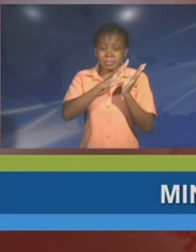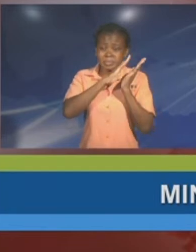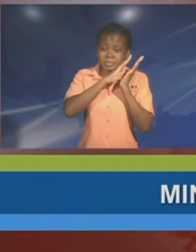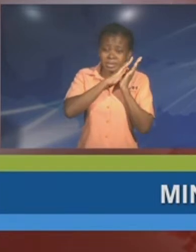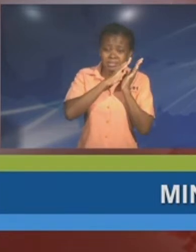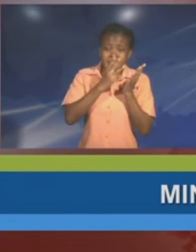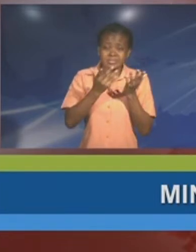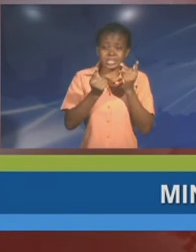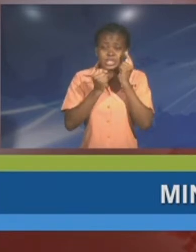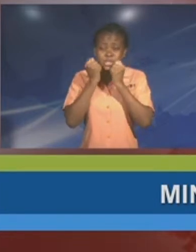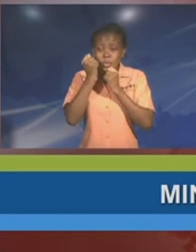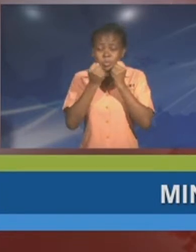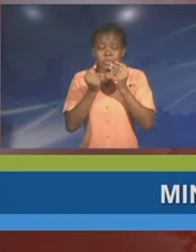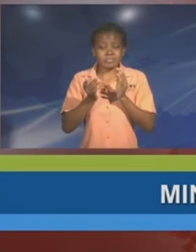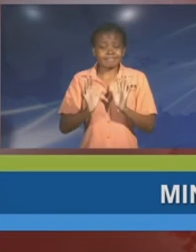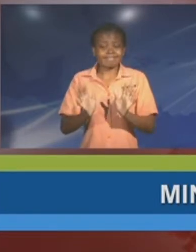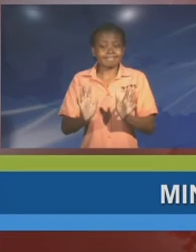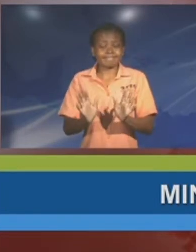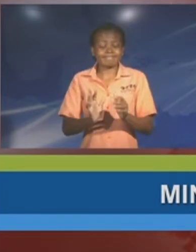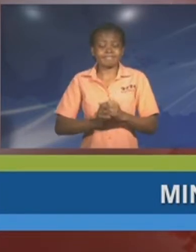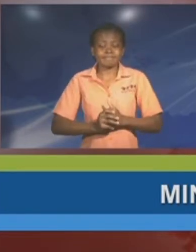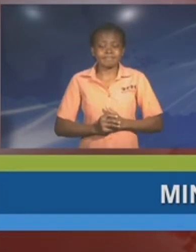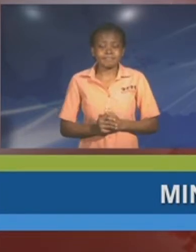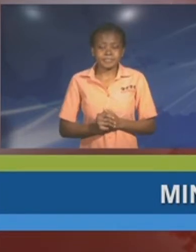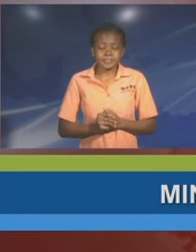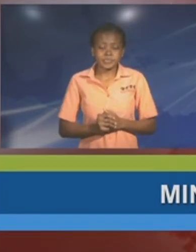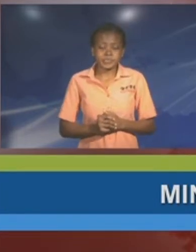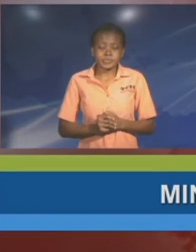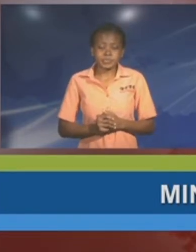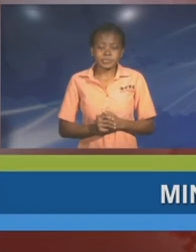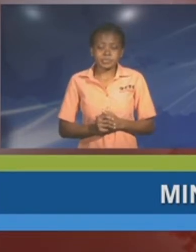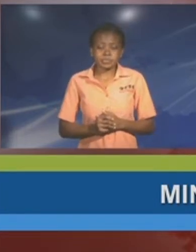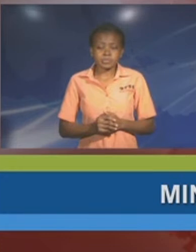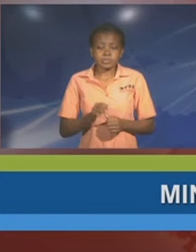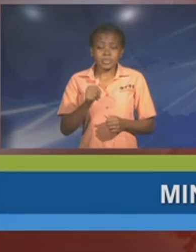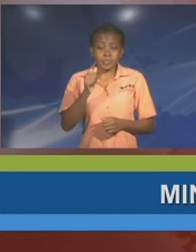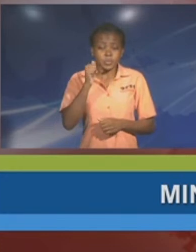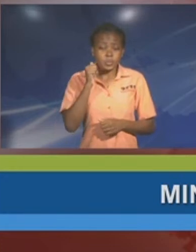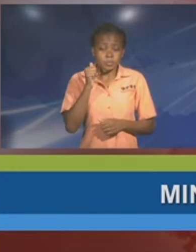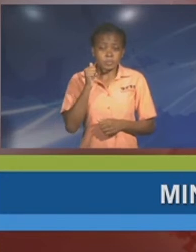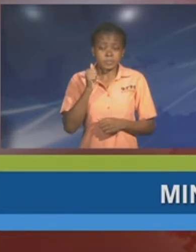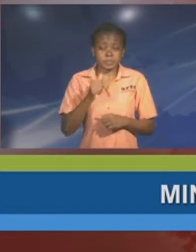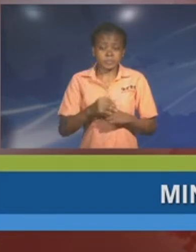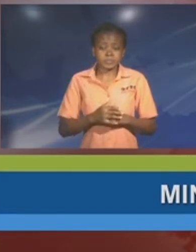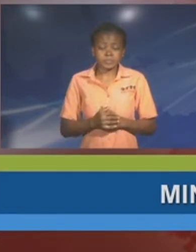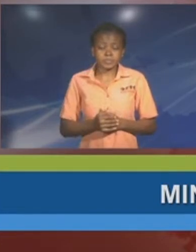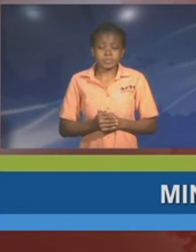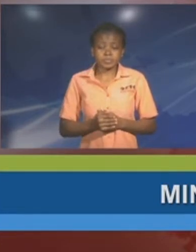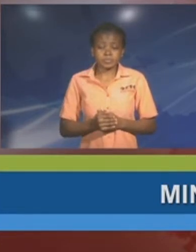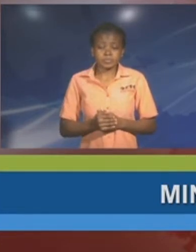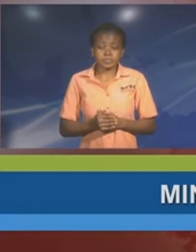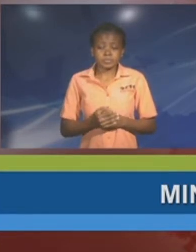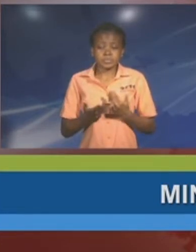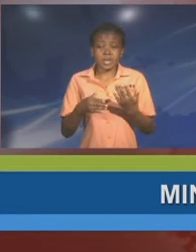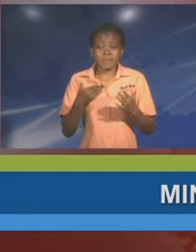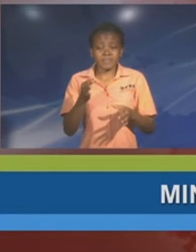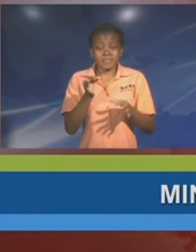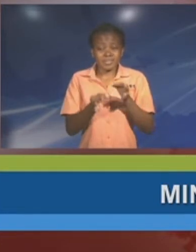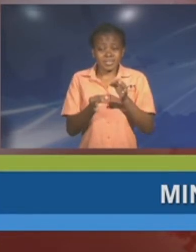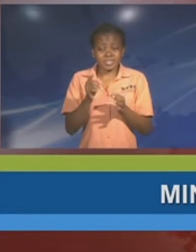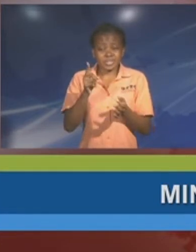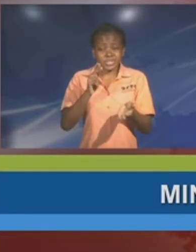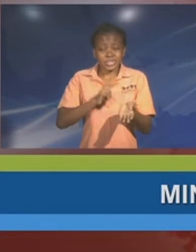clothing of persons with monkeypox. Of course, if you could go back one, of course, the exception would be those persons who have to care